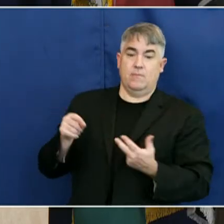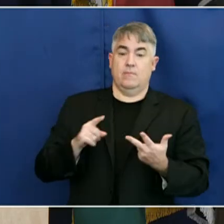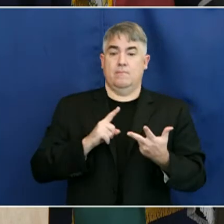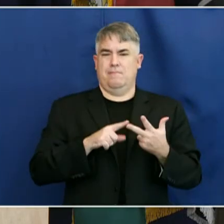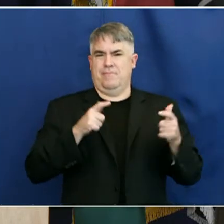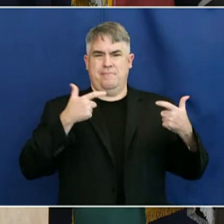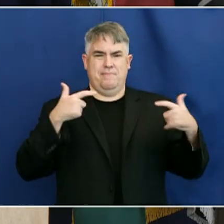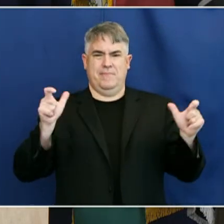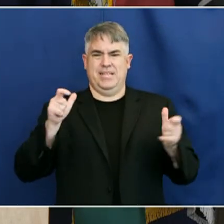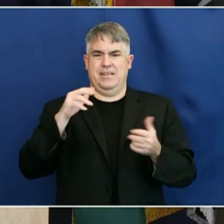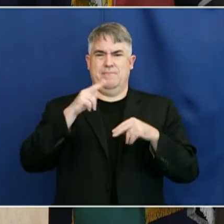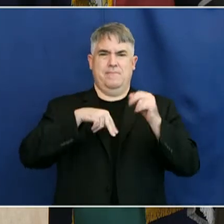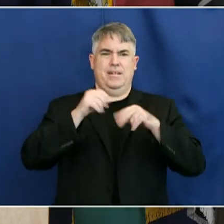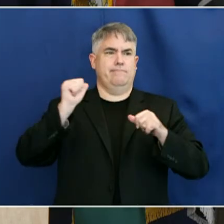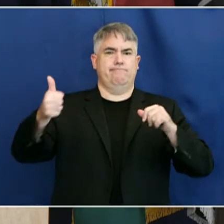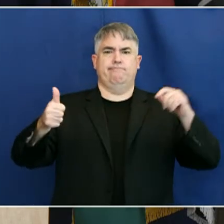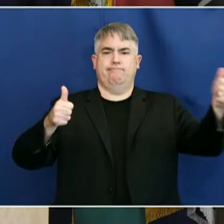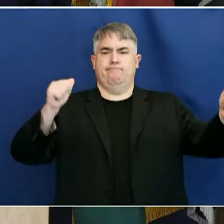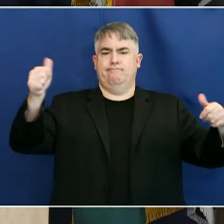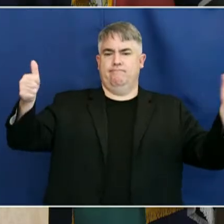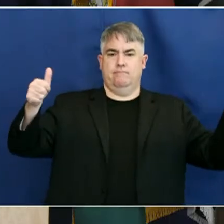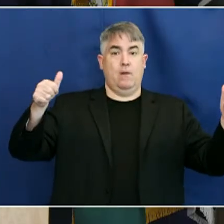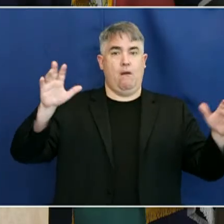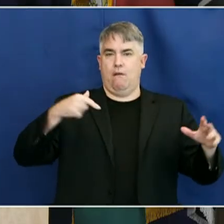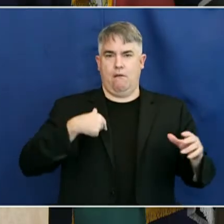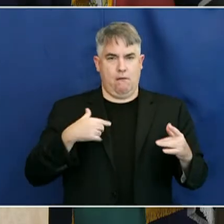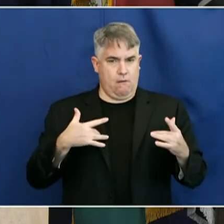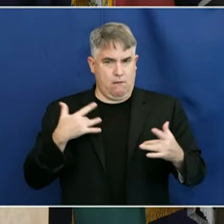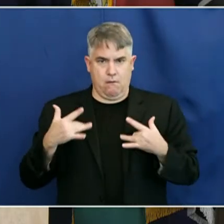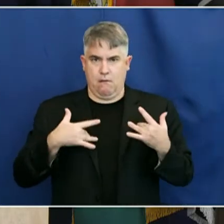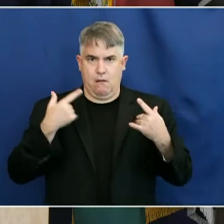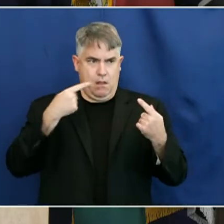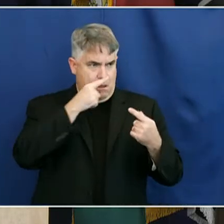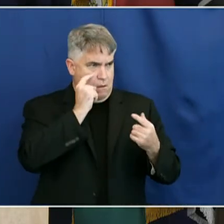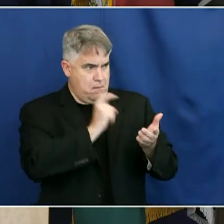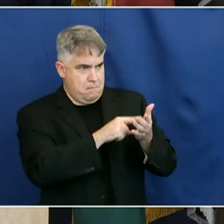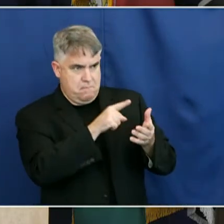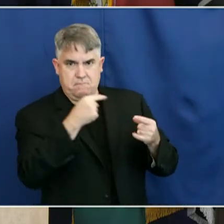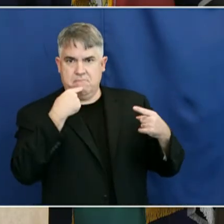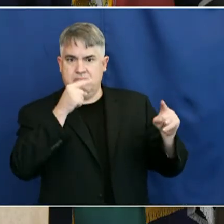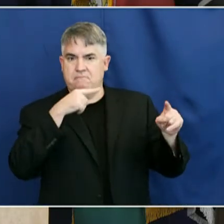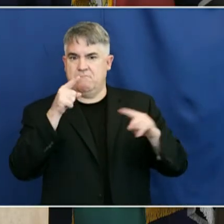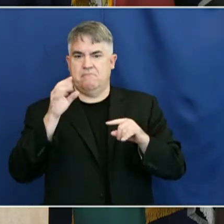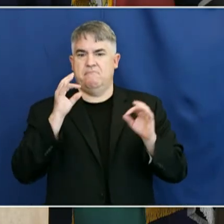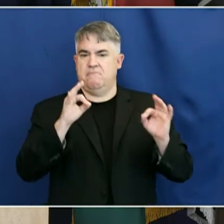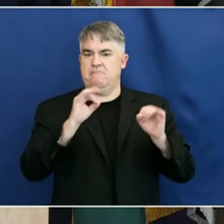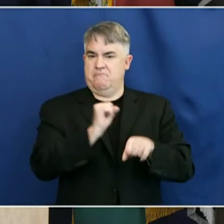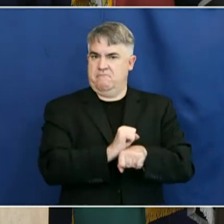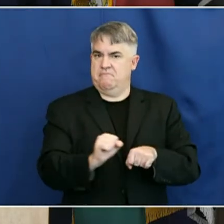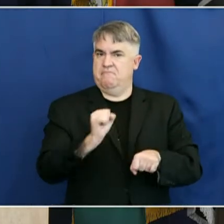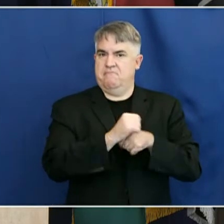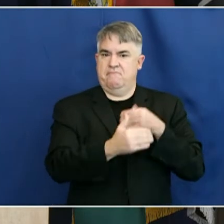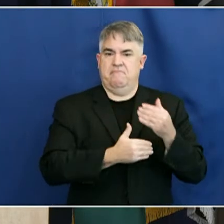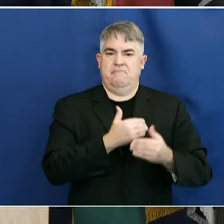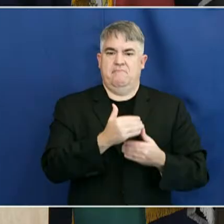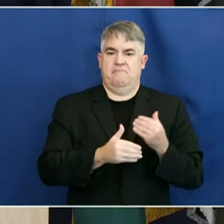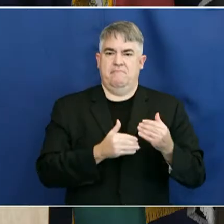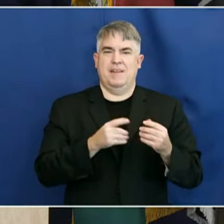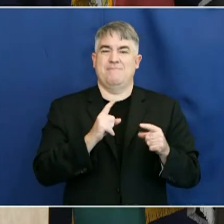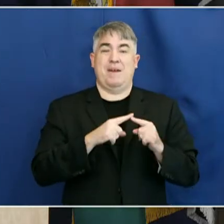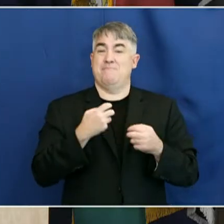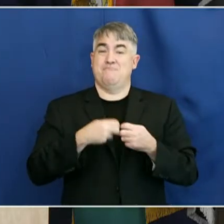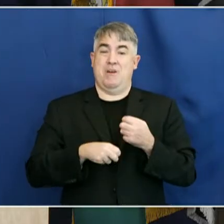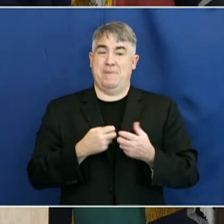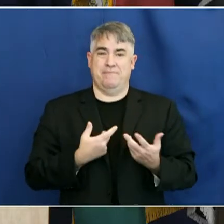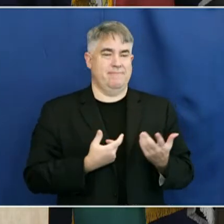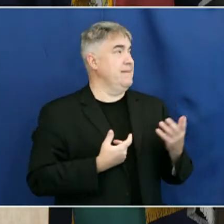I'm really proud to announce that these programs have been successful and they are working. Of course, we need more vaccines. We're working on that, but more